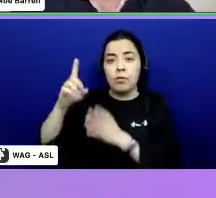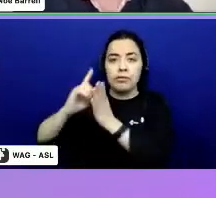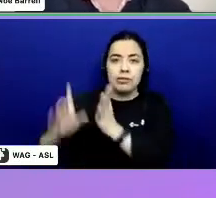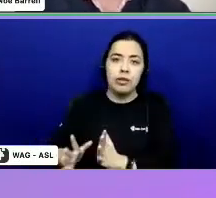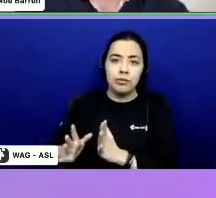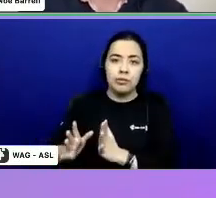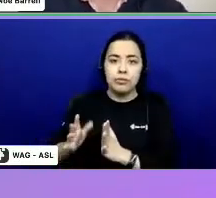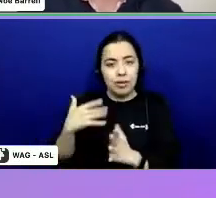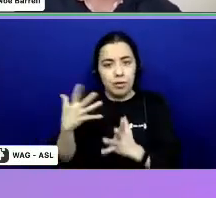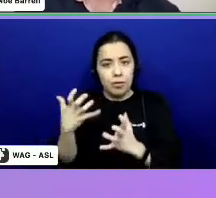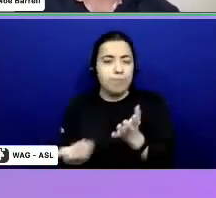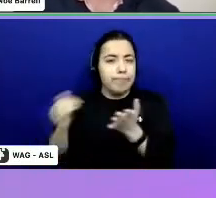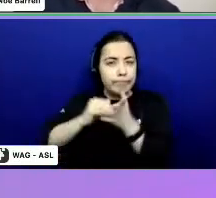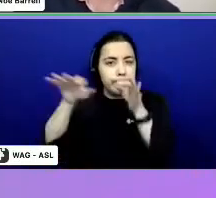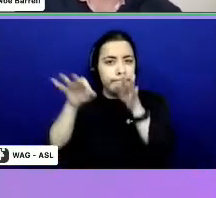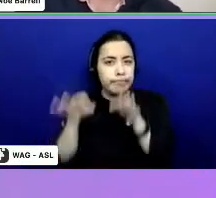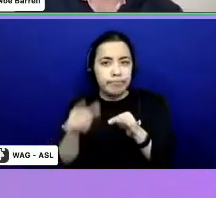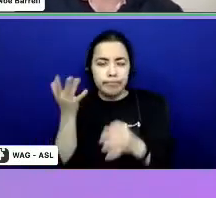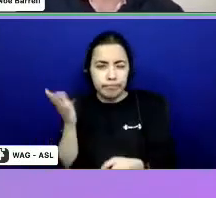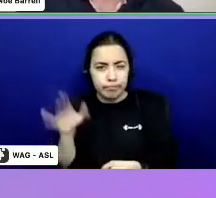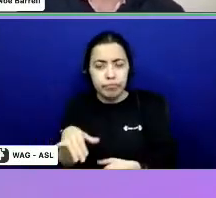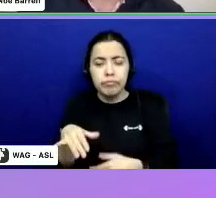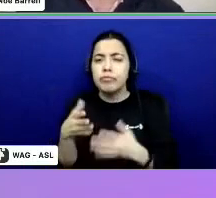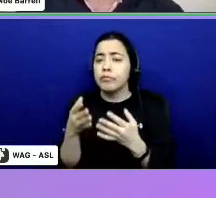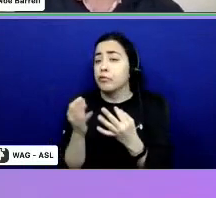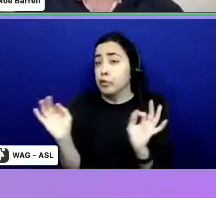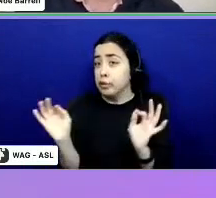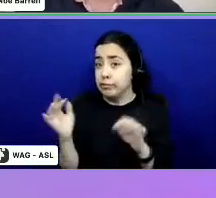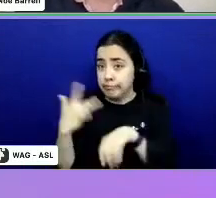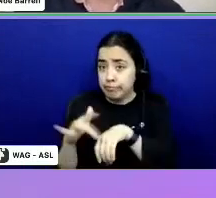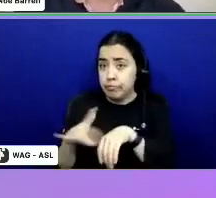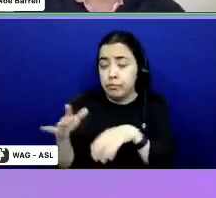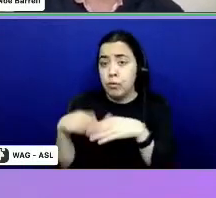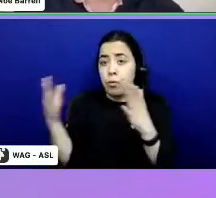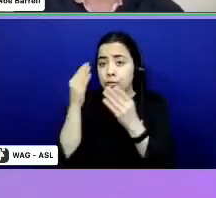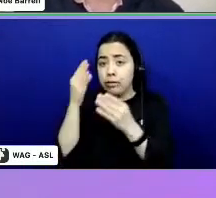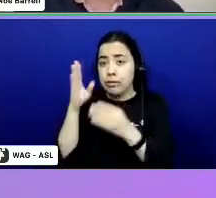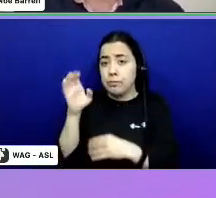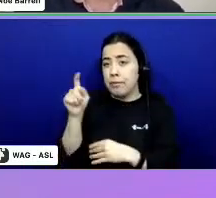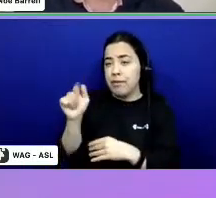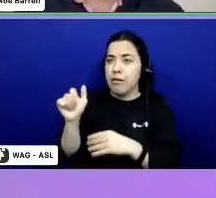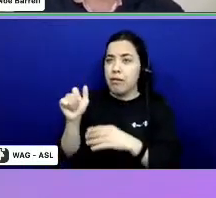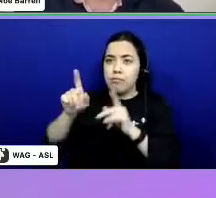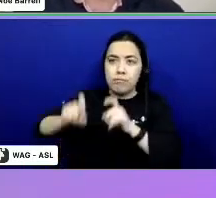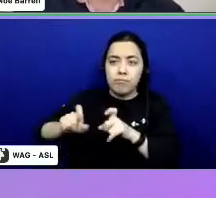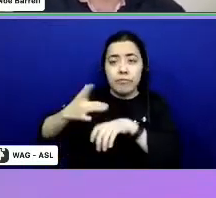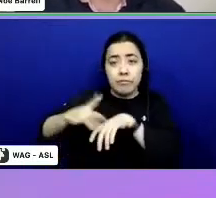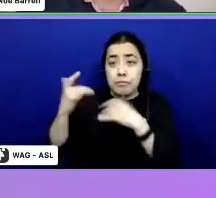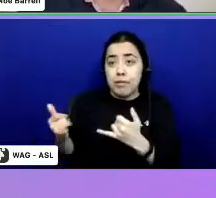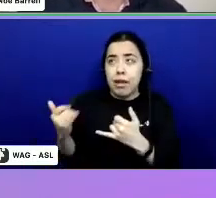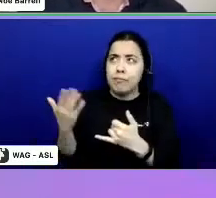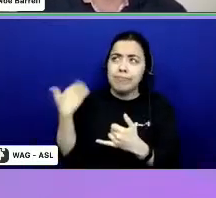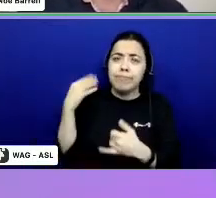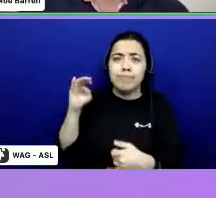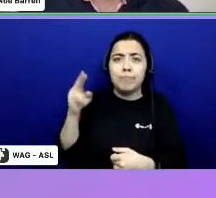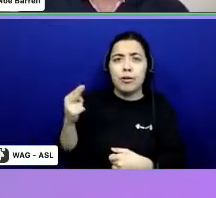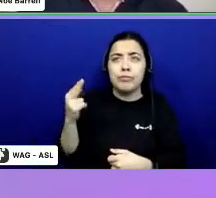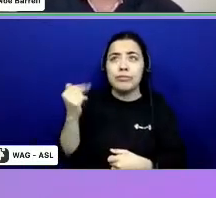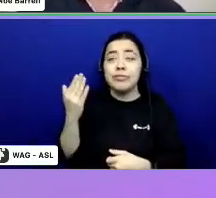introduce that to you now. This is a free open beta available now. It was released, I believe, on March 15th, so